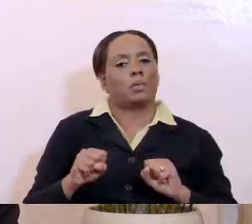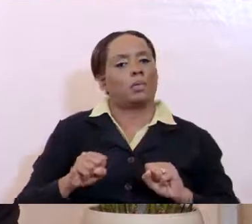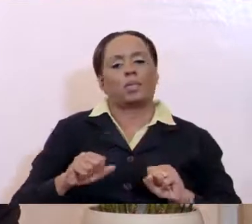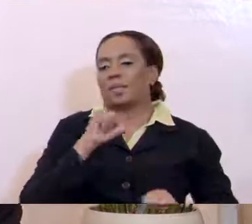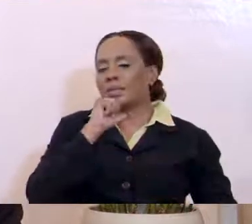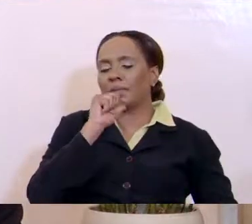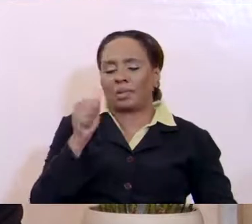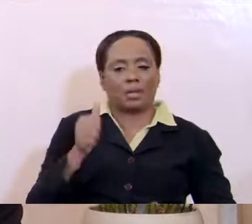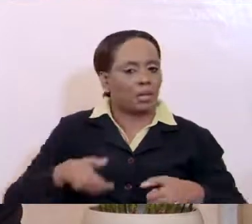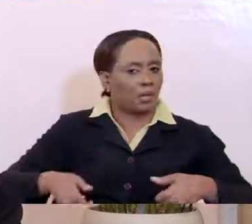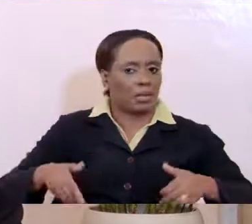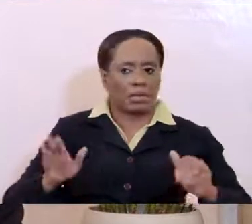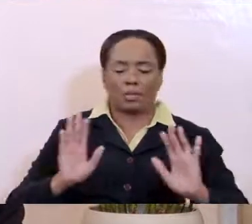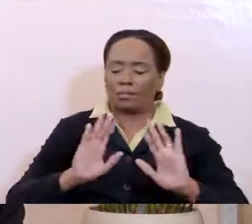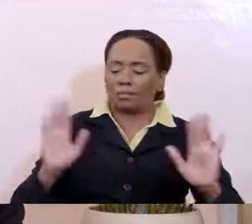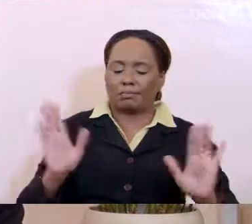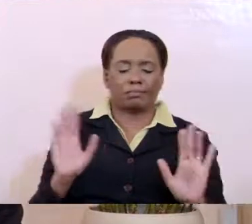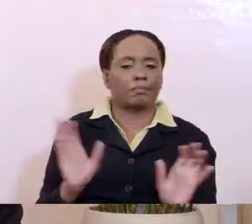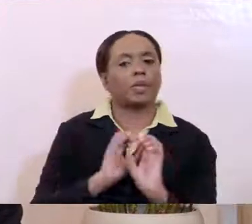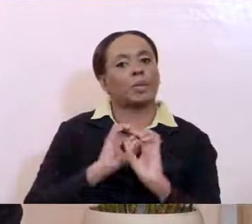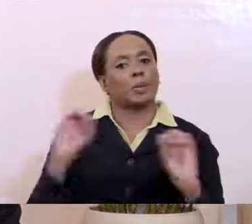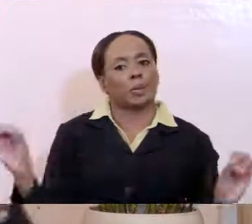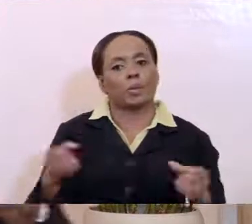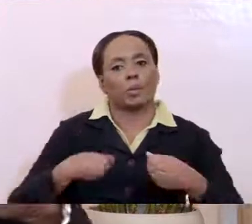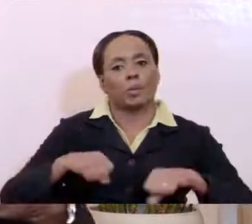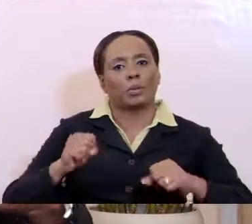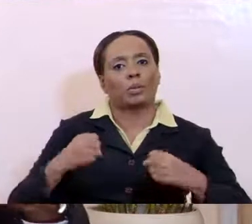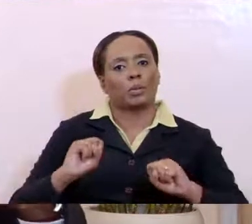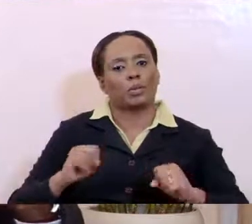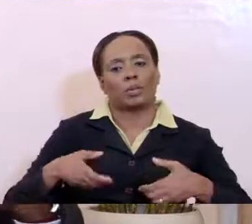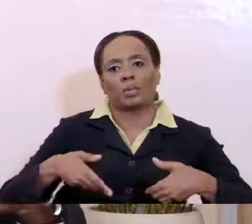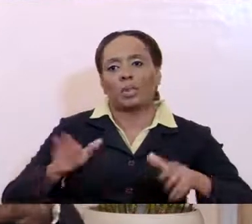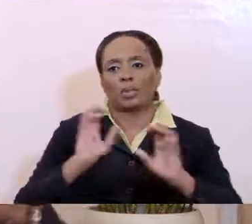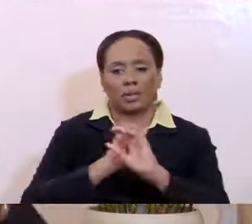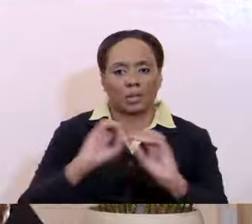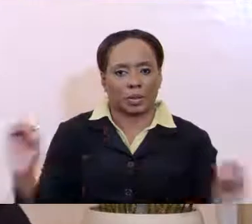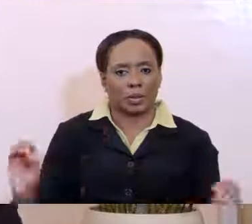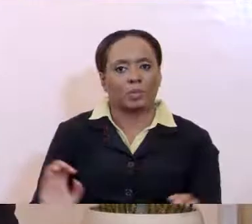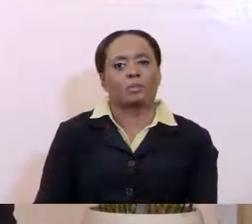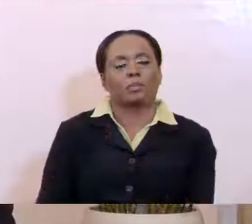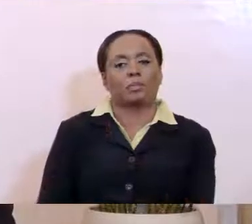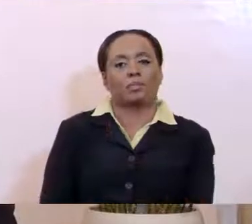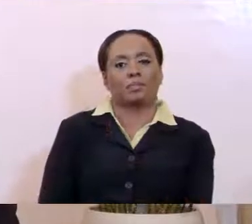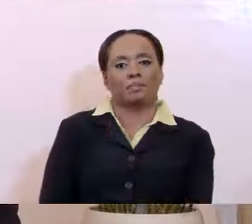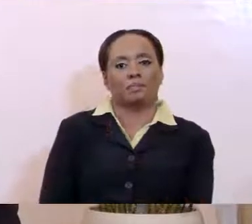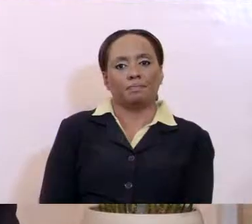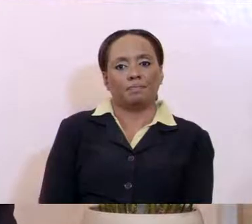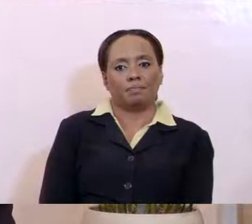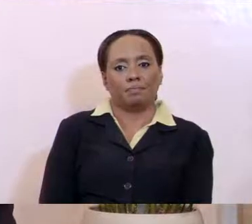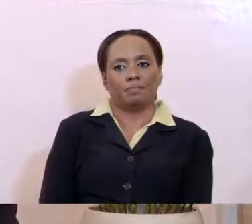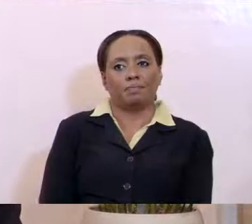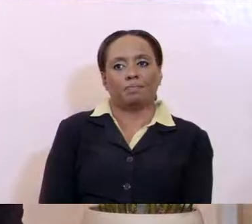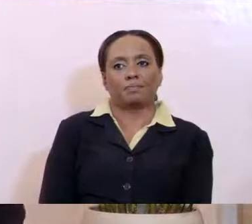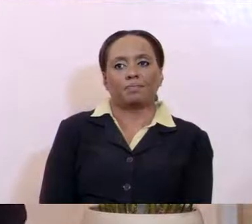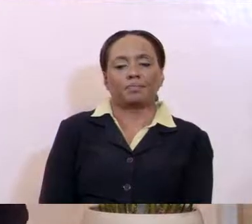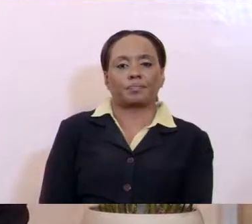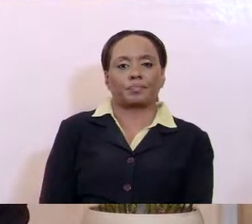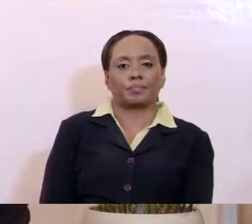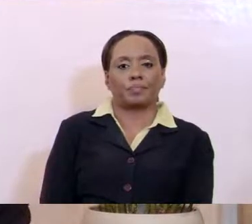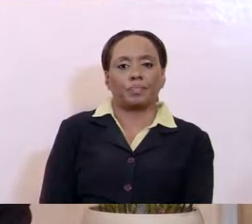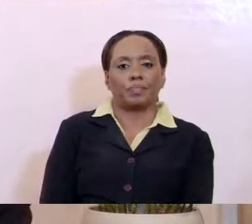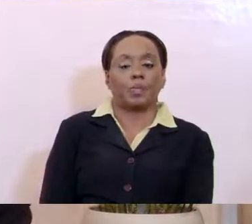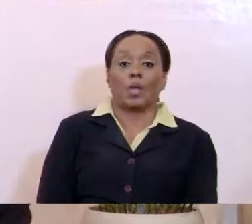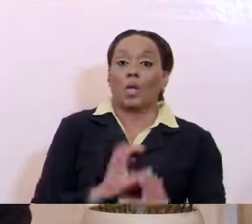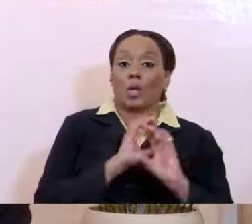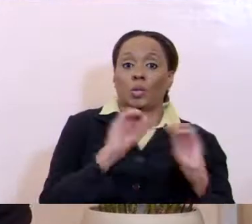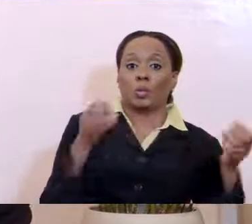sporting activity. So no sporting activity as is restricted now will continue into the